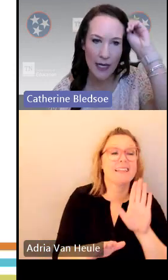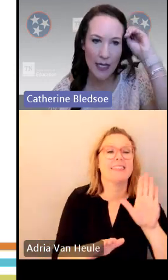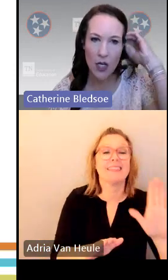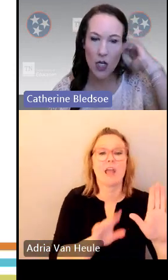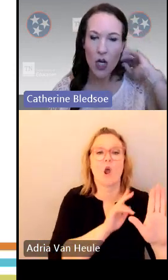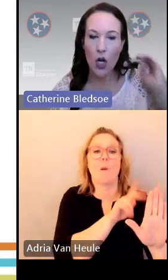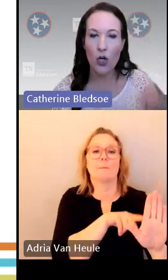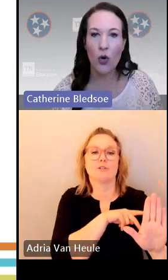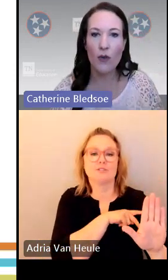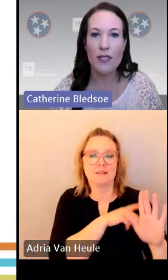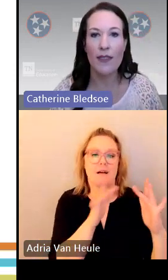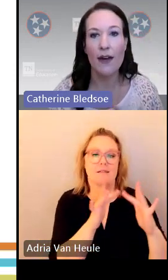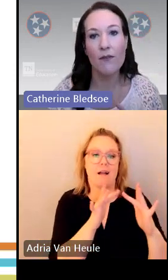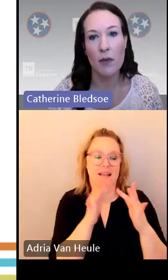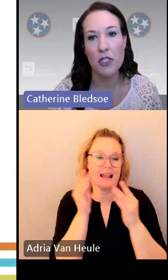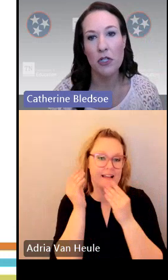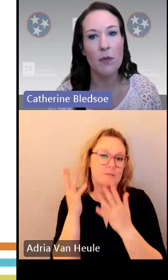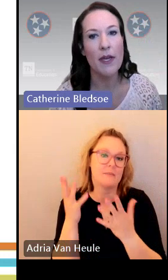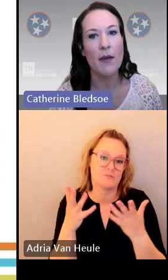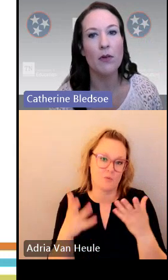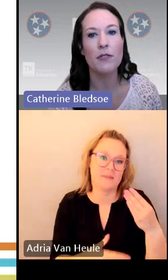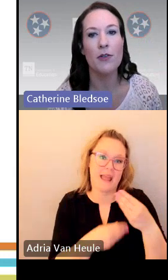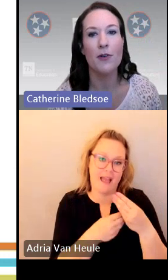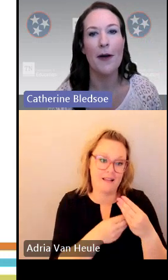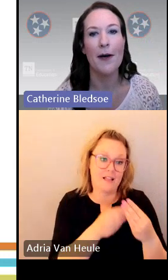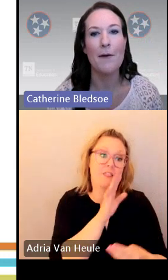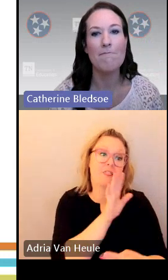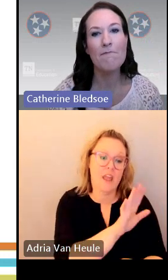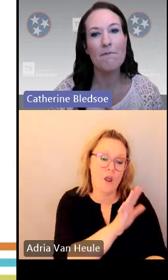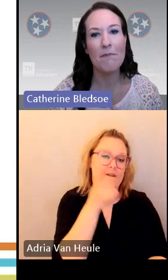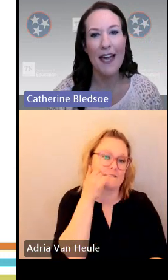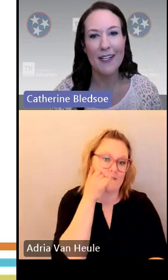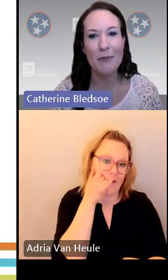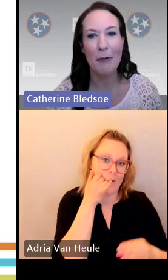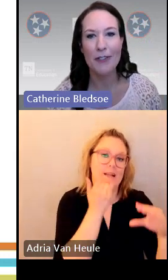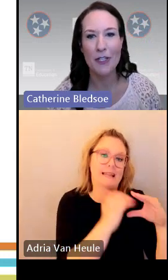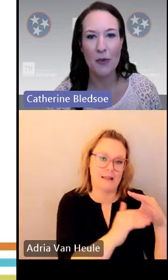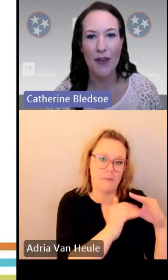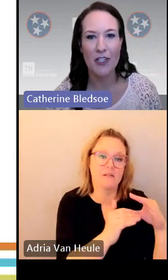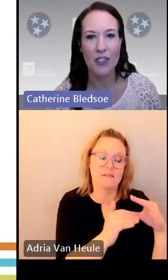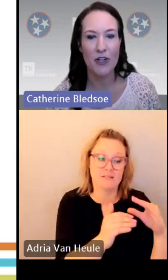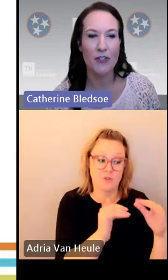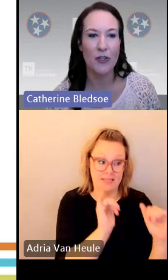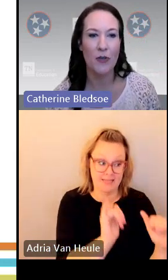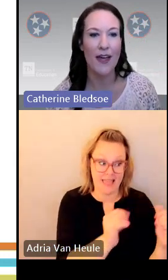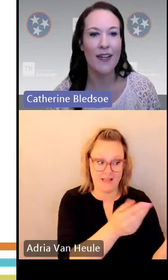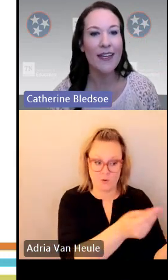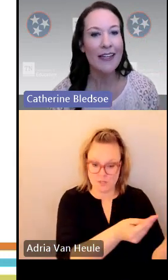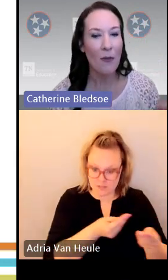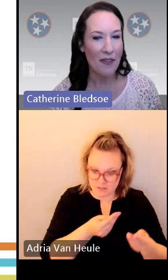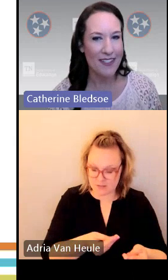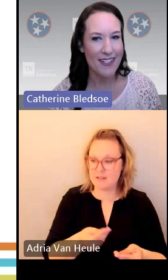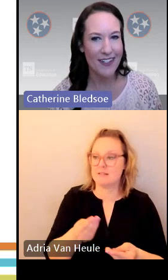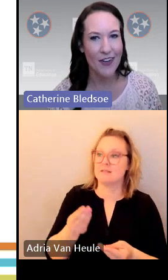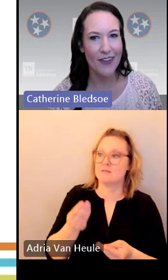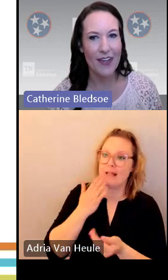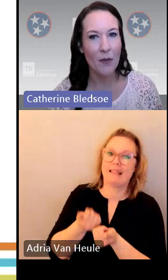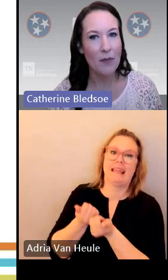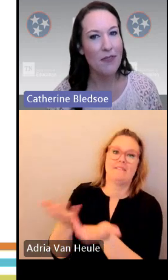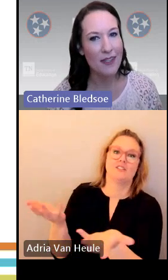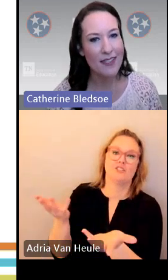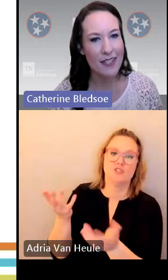information to be added. Our goal is that that information will be able to be exported to you all next year, so that while this